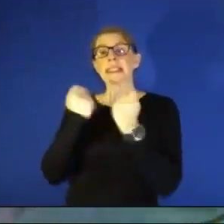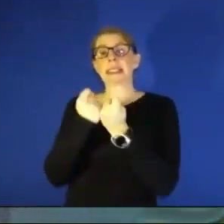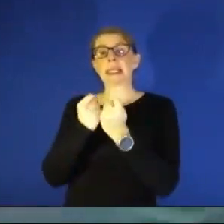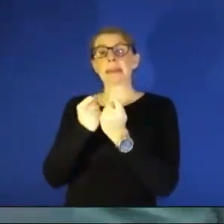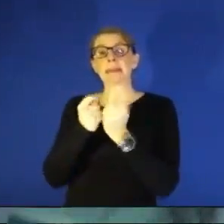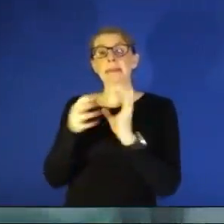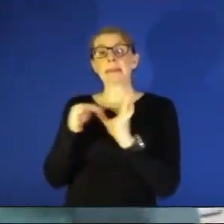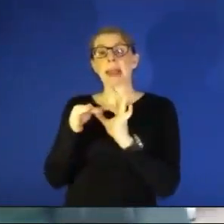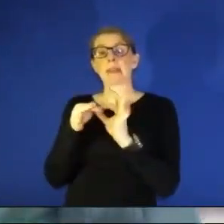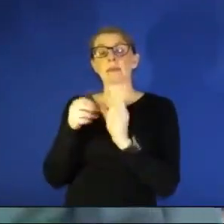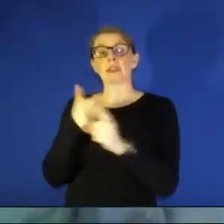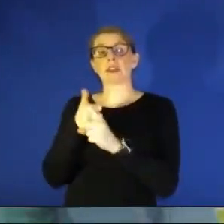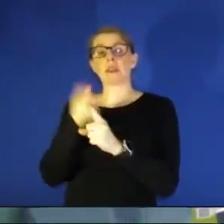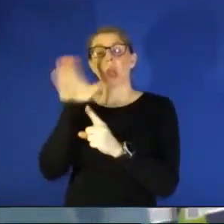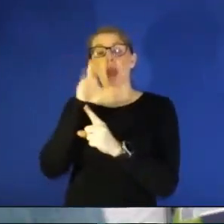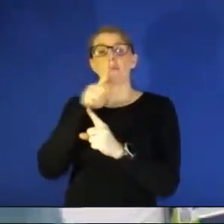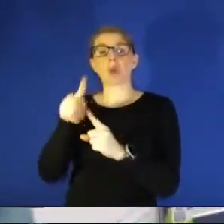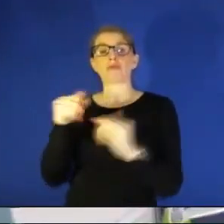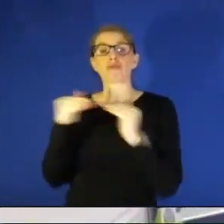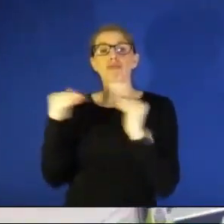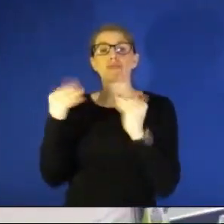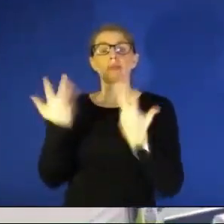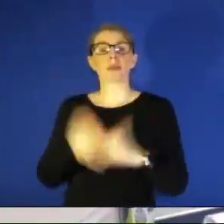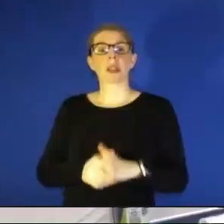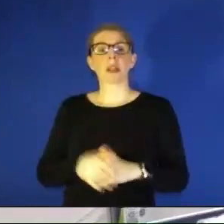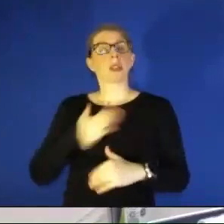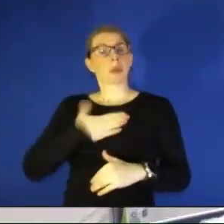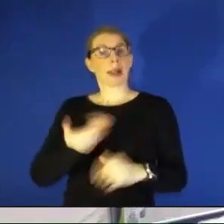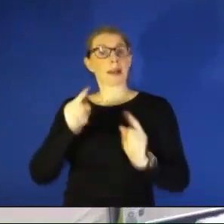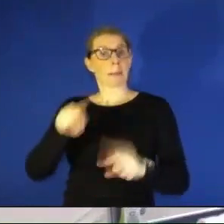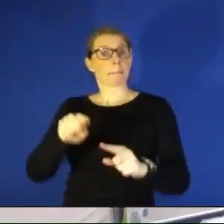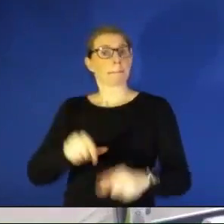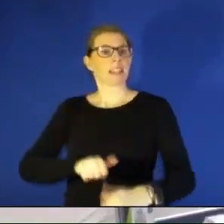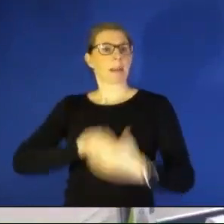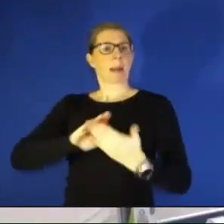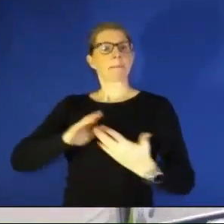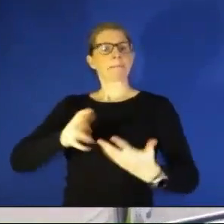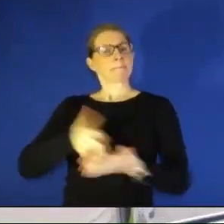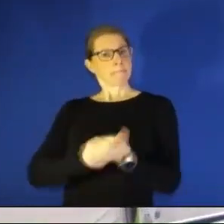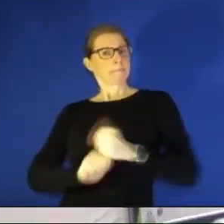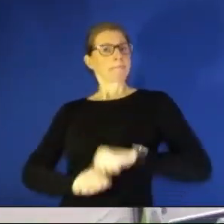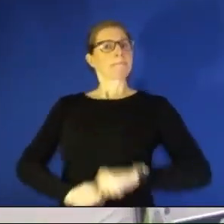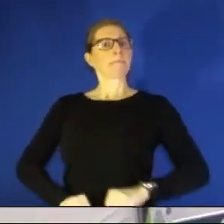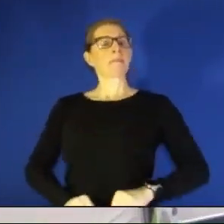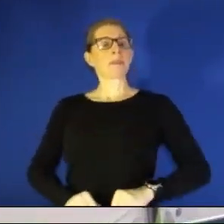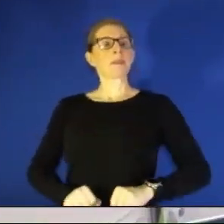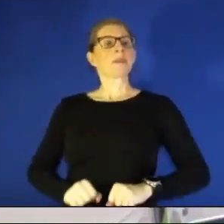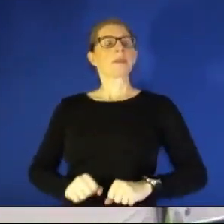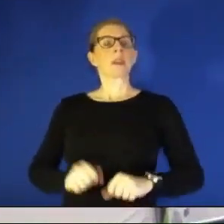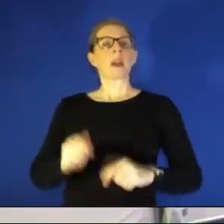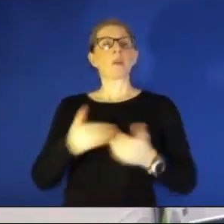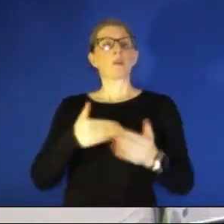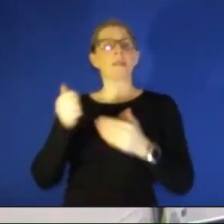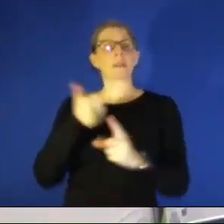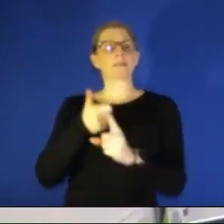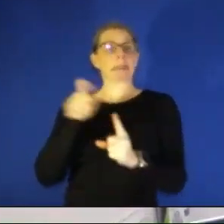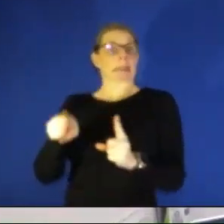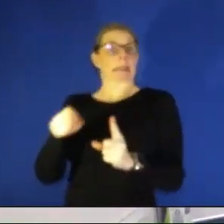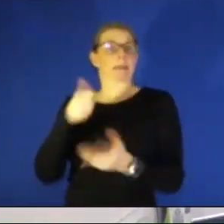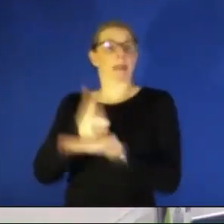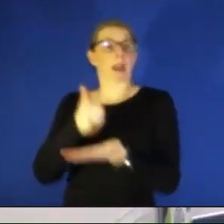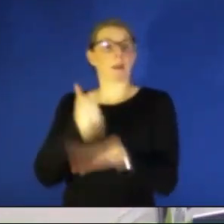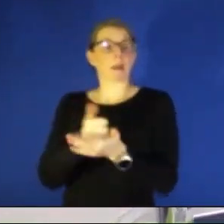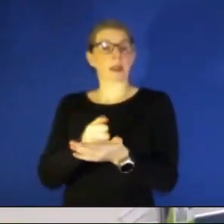for? I want someone that's willing to come in, step up, help where there's needed for help. Someone who, throw them in a room,